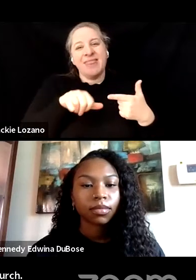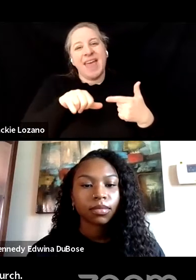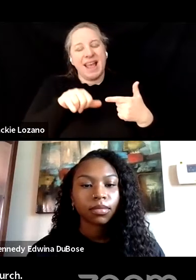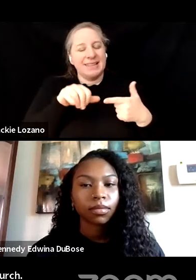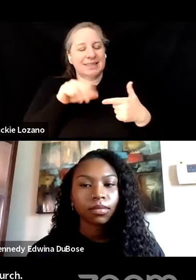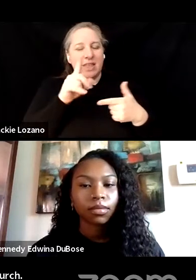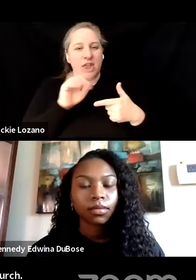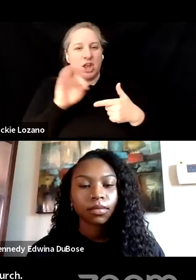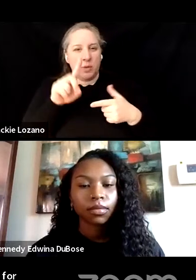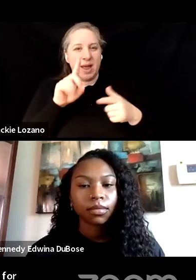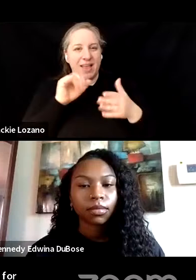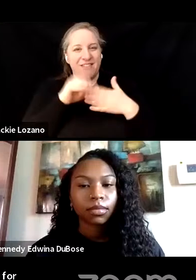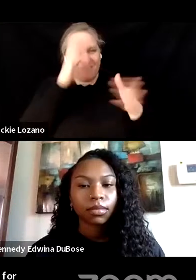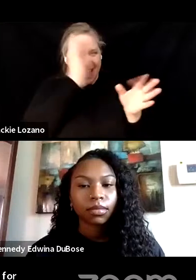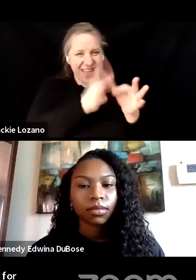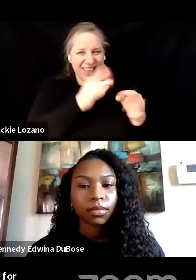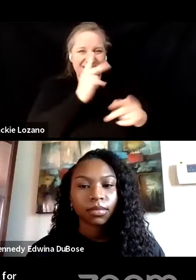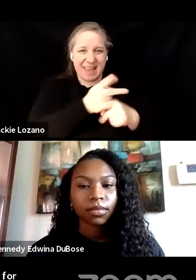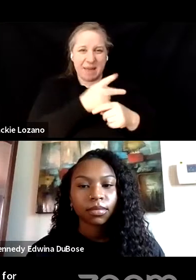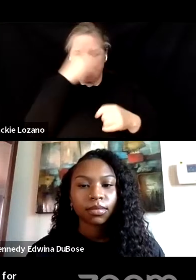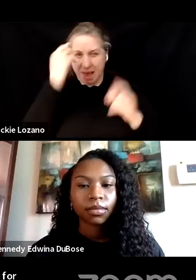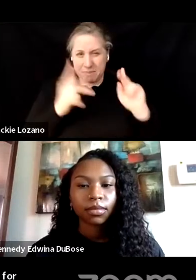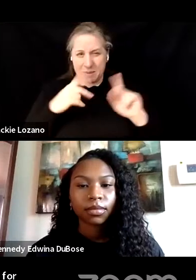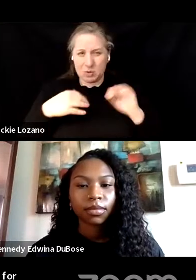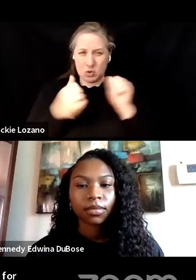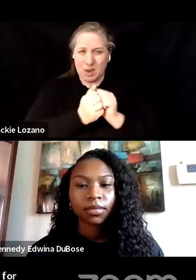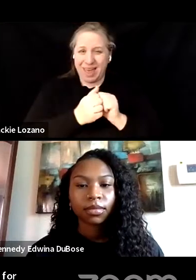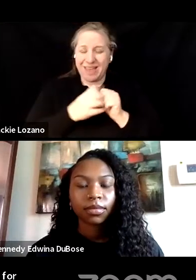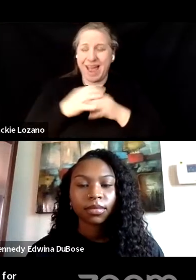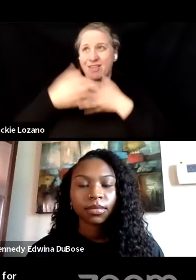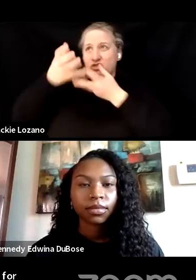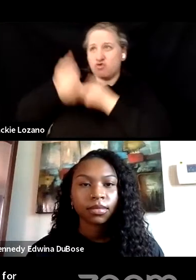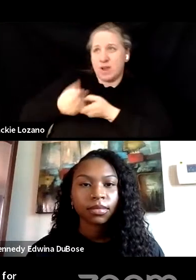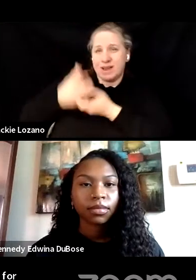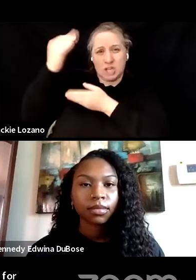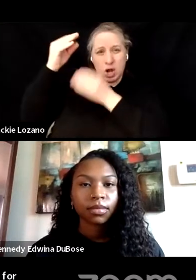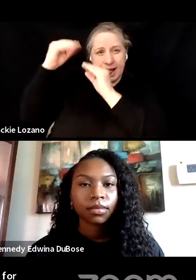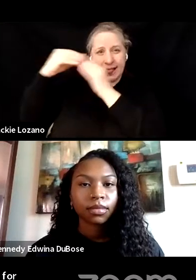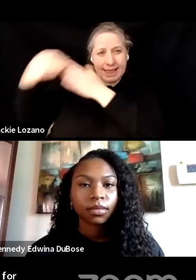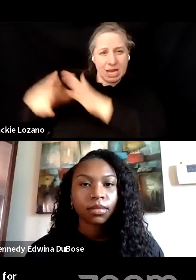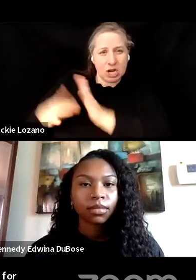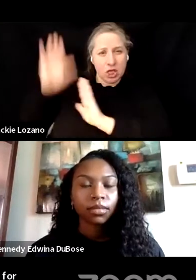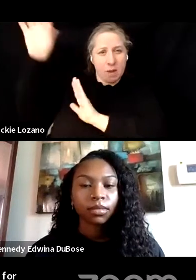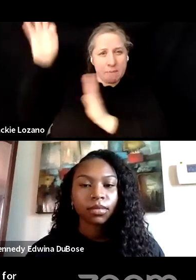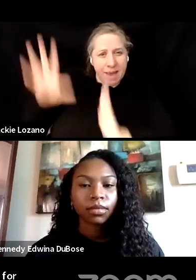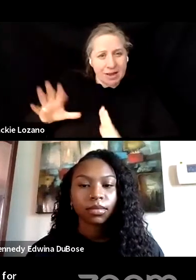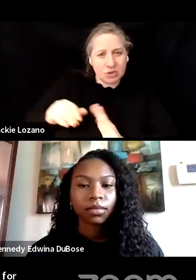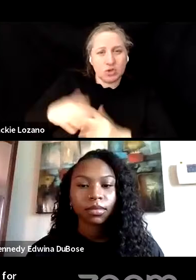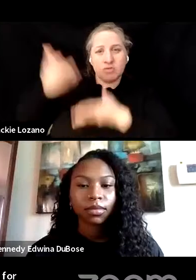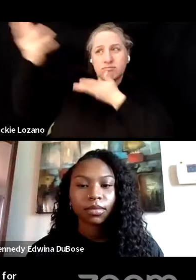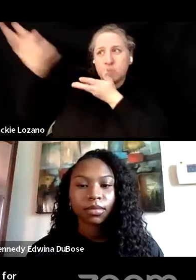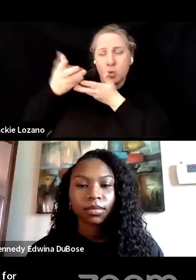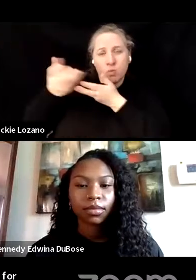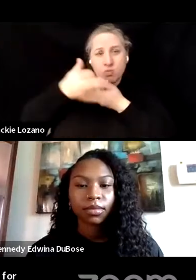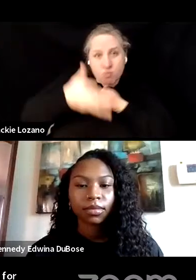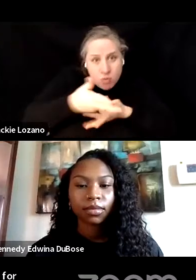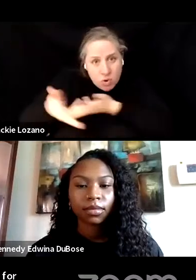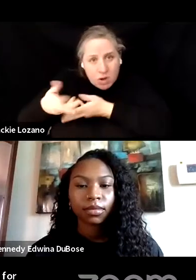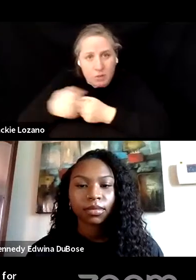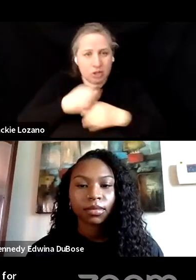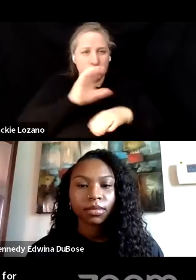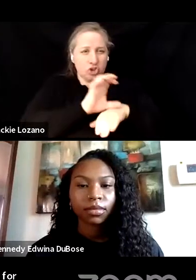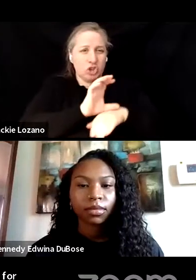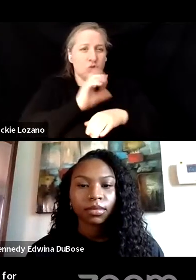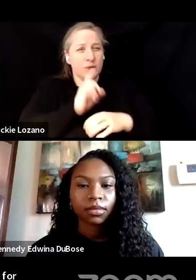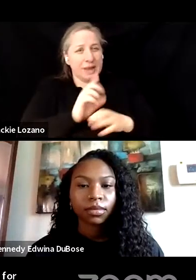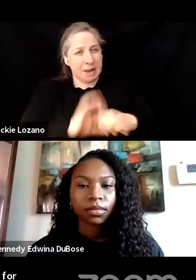Black folks together and their trusted leaders, their pastors. Working with churches is very important. I know